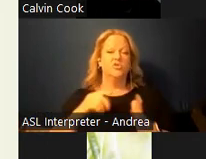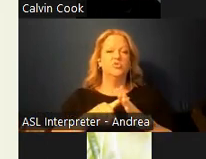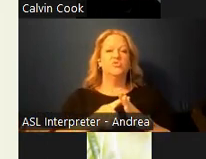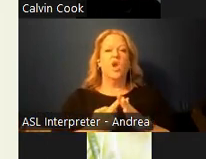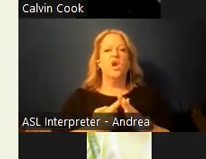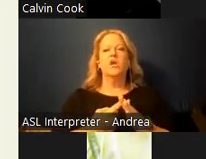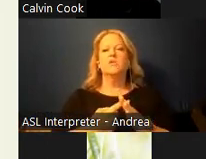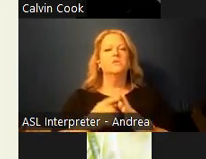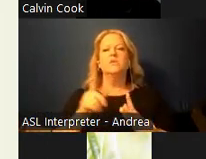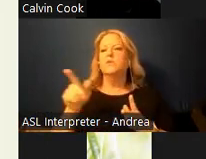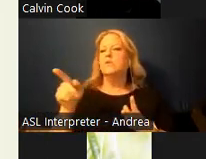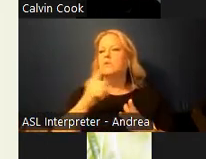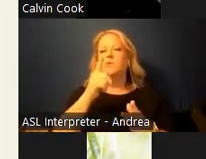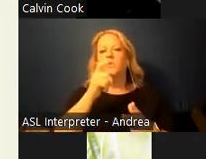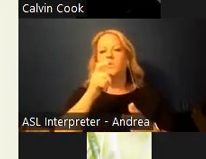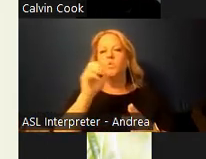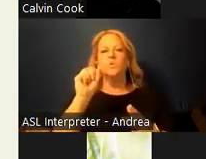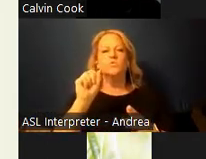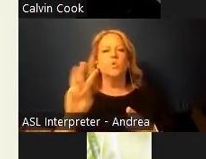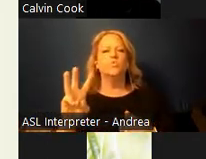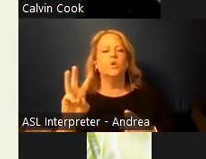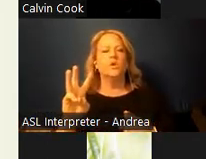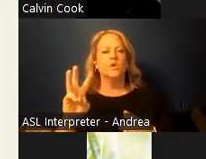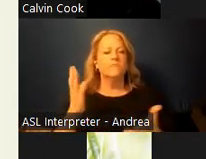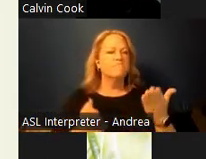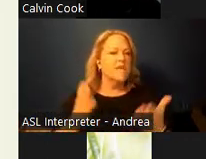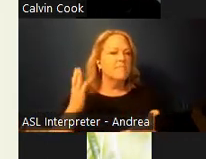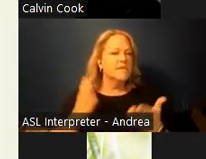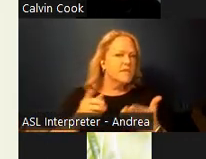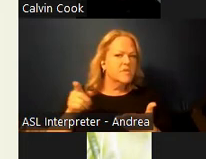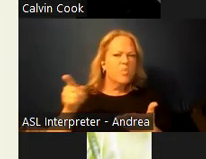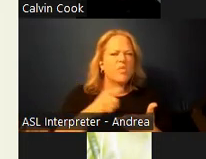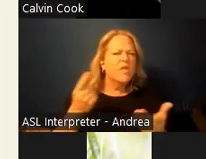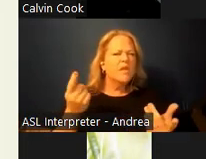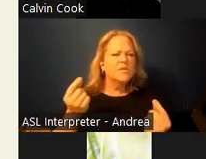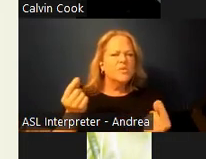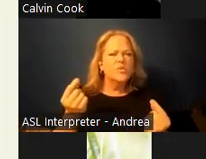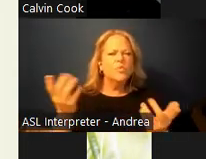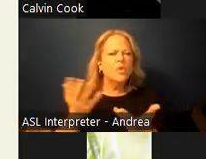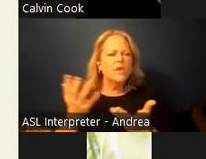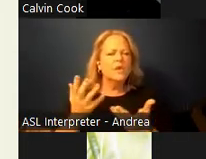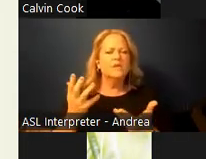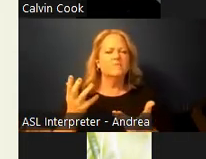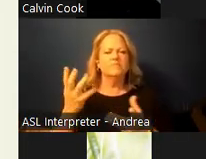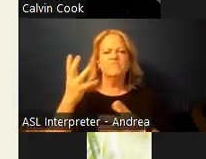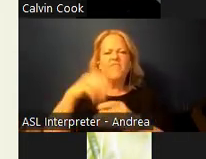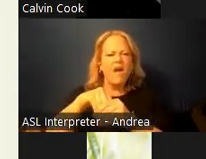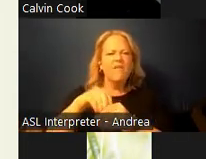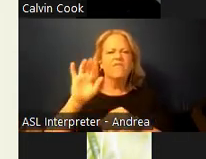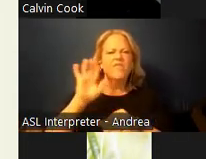you get to see what exactly do they do? What does that job entail? And you get to learn from that.